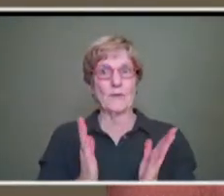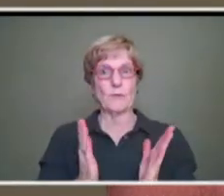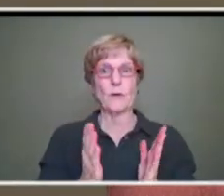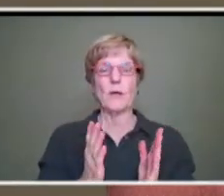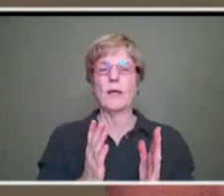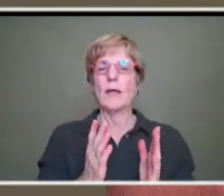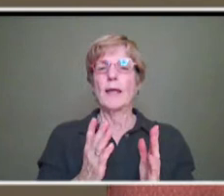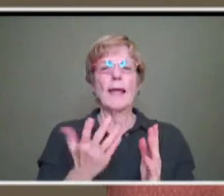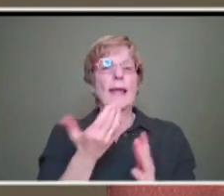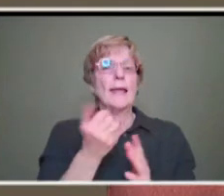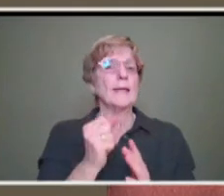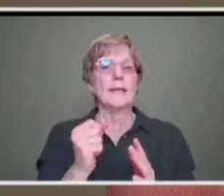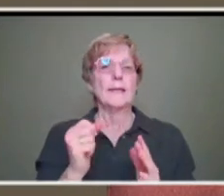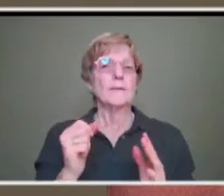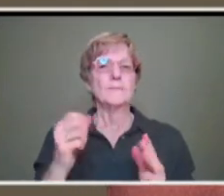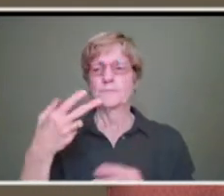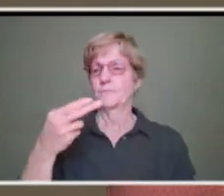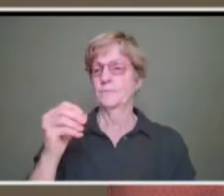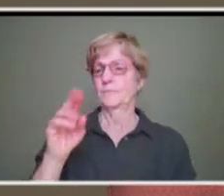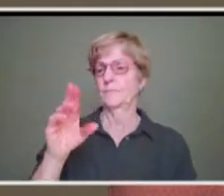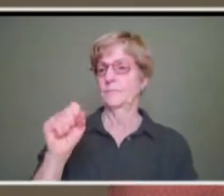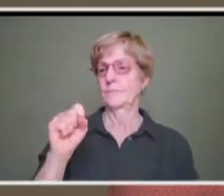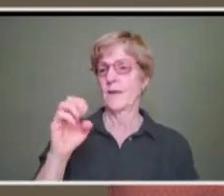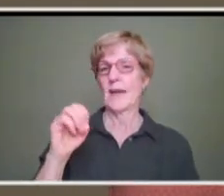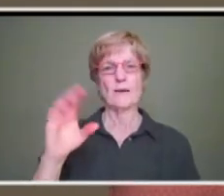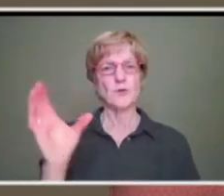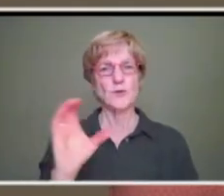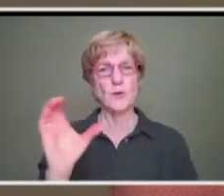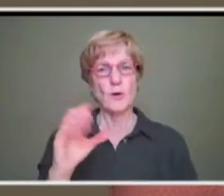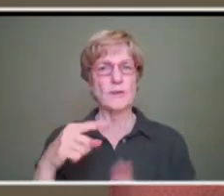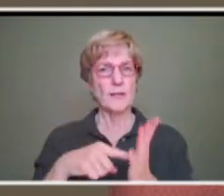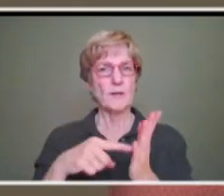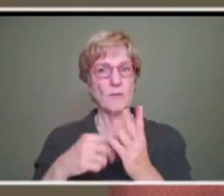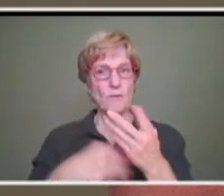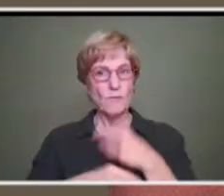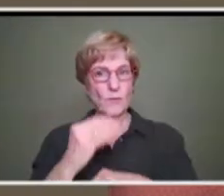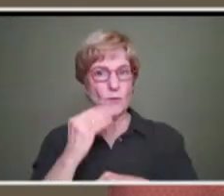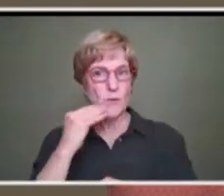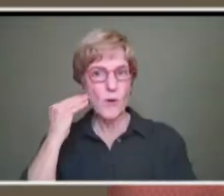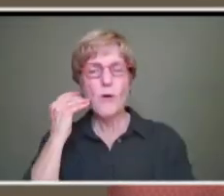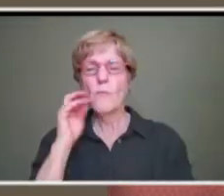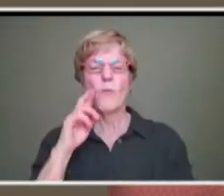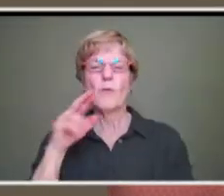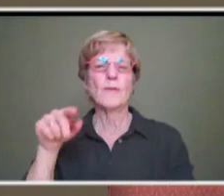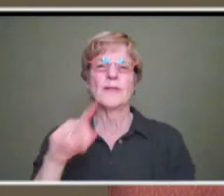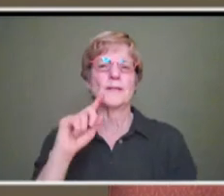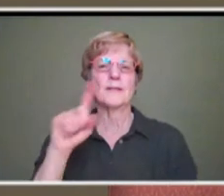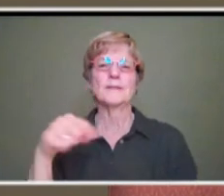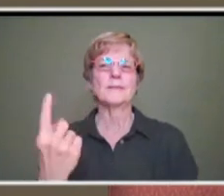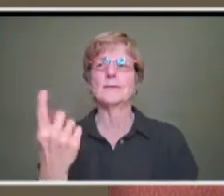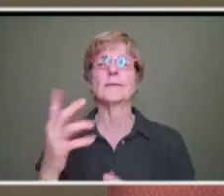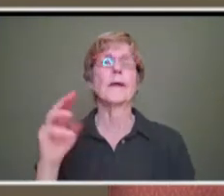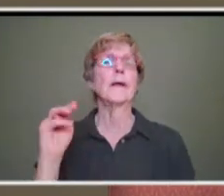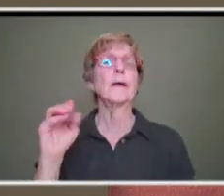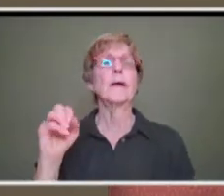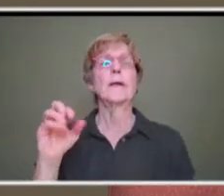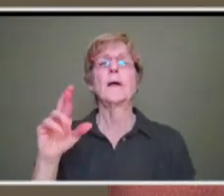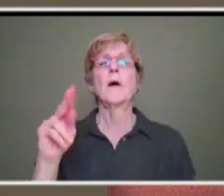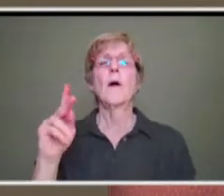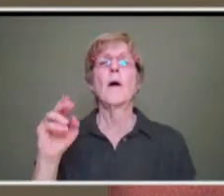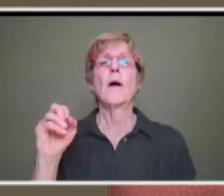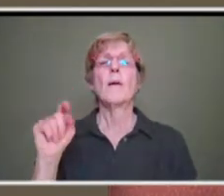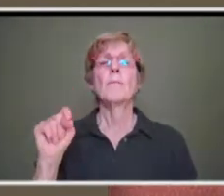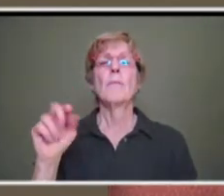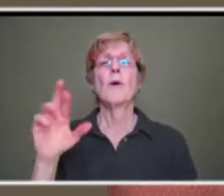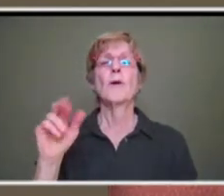program or any affordable housing or is this all a just market rate housing because